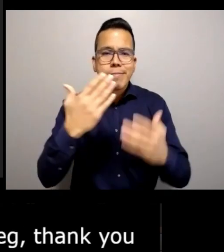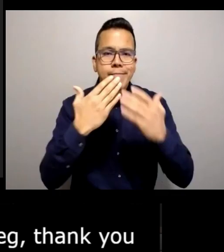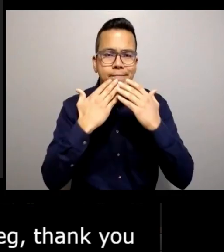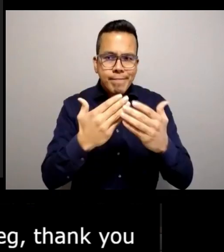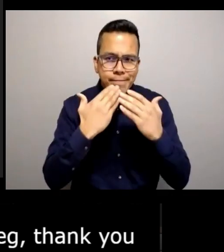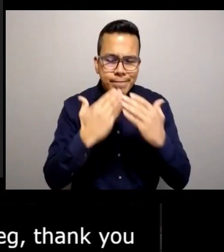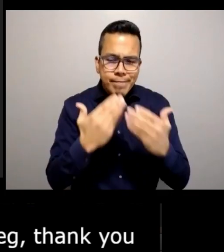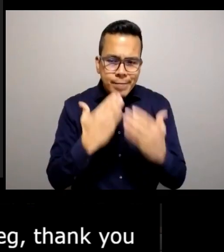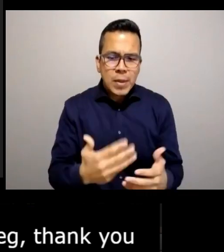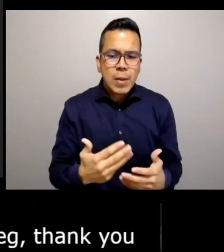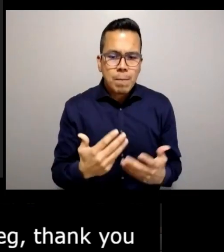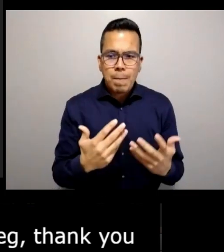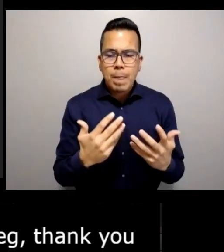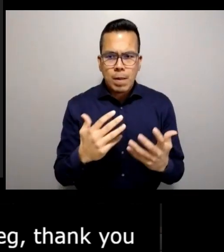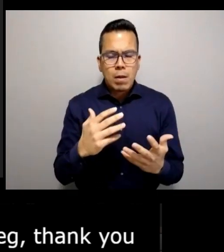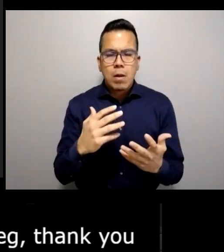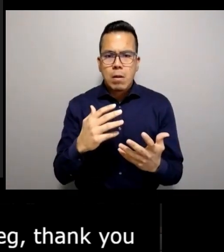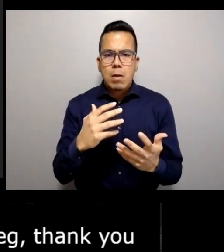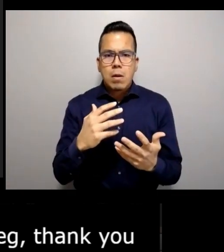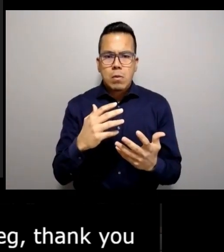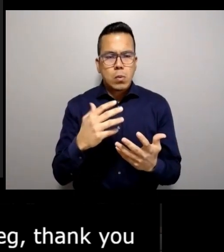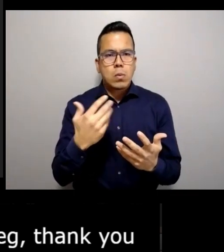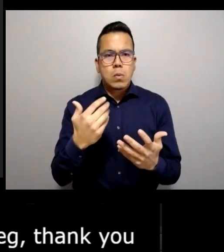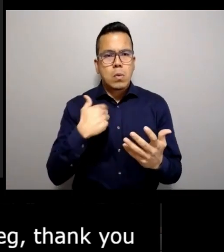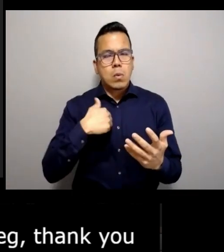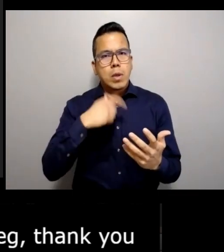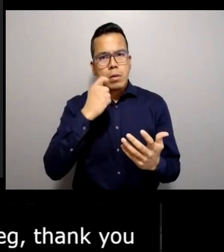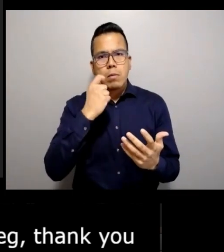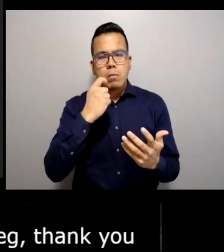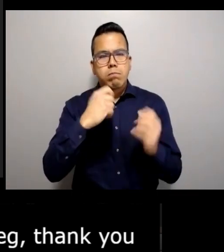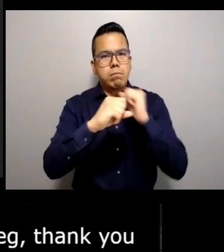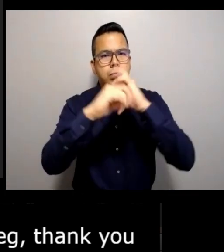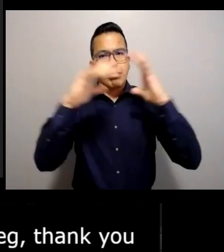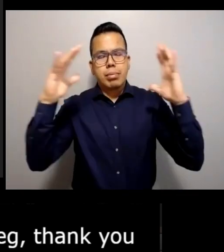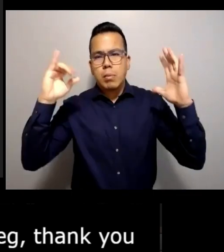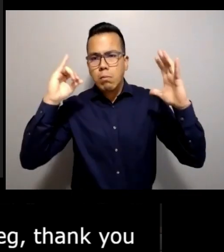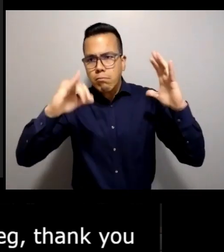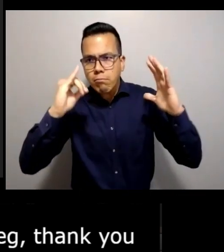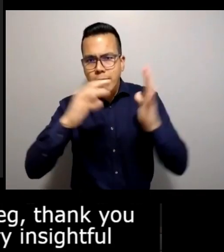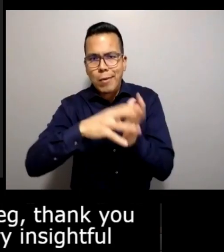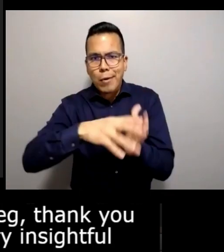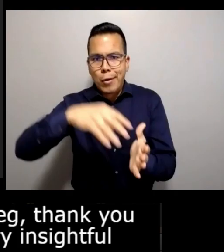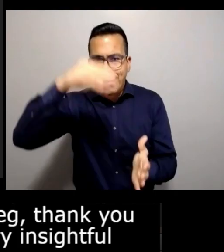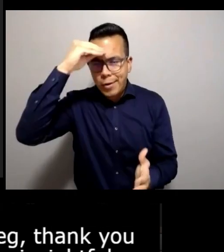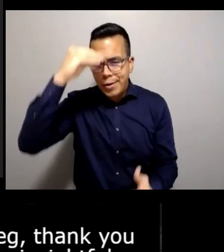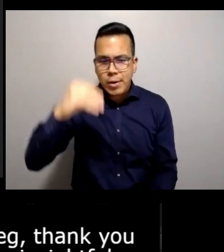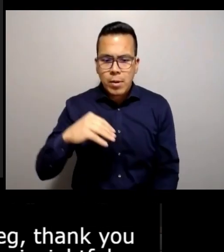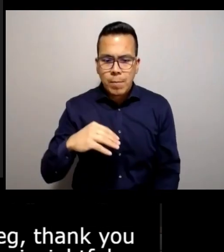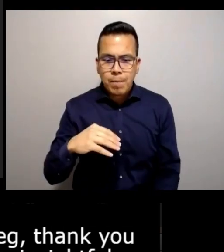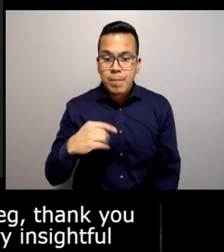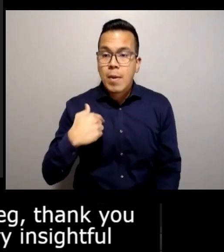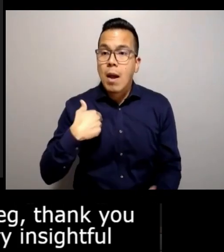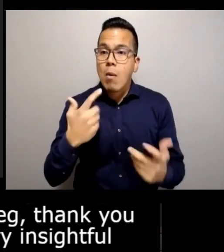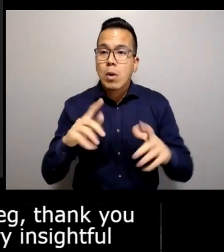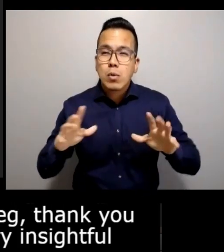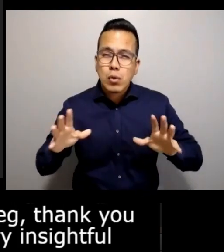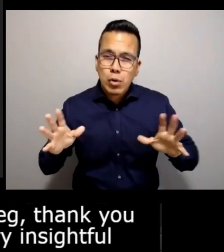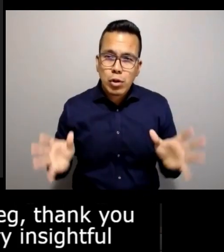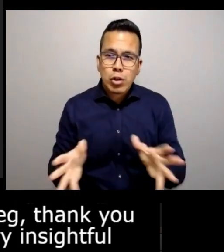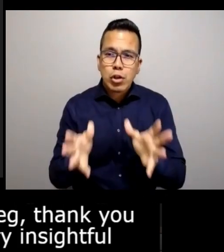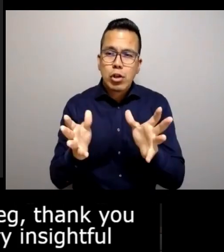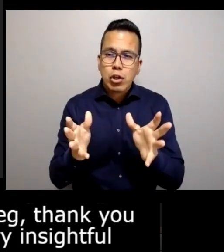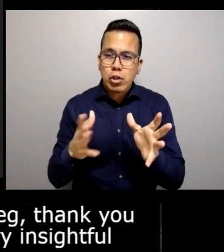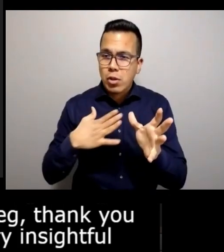very insightful discussion, which is very timely. I would just like to urge my